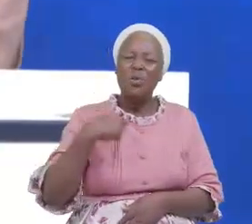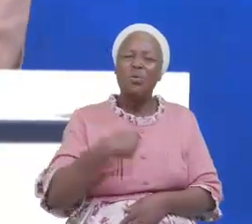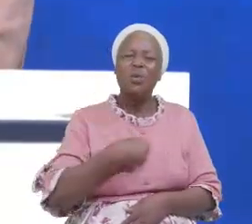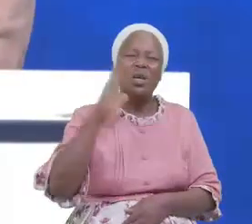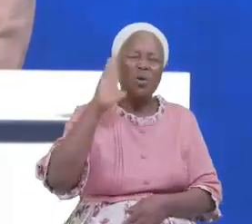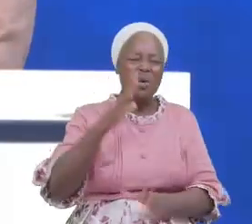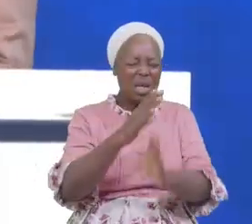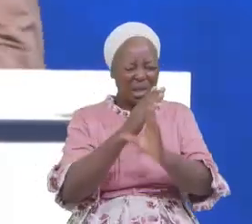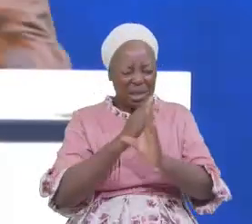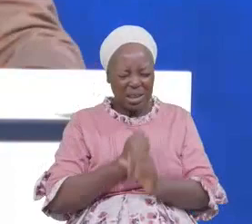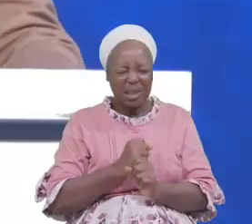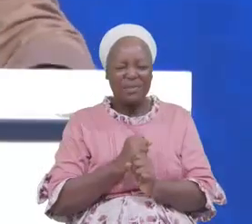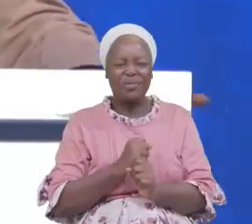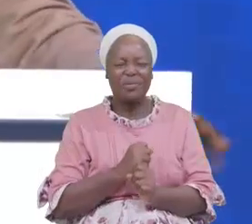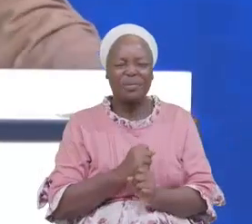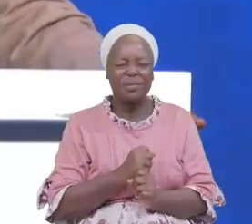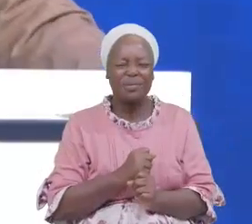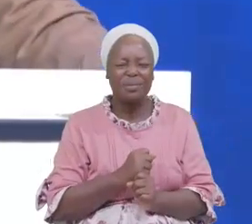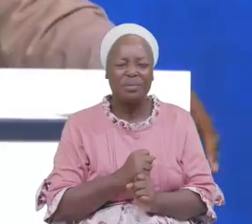receive.